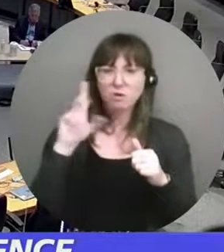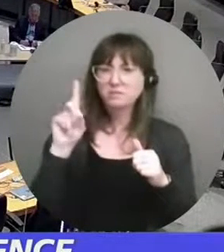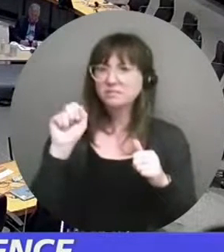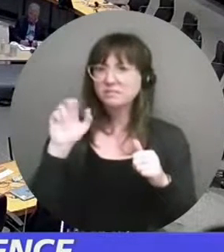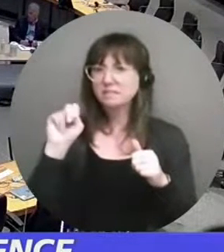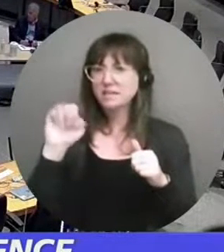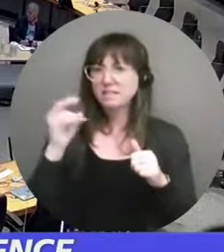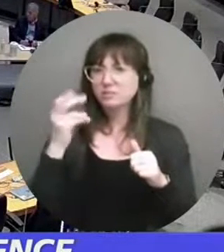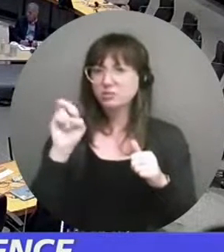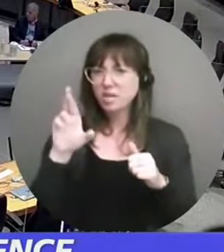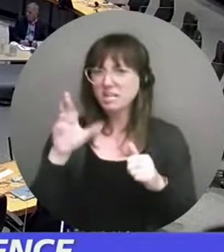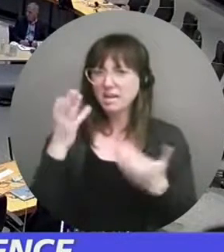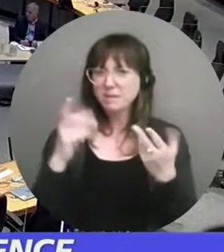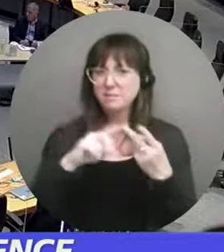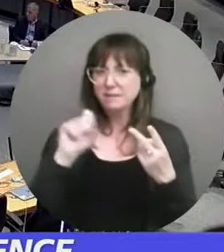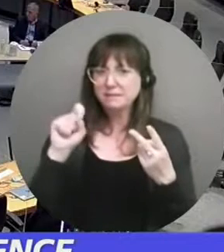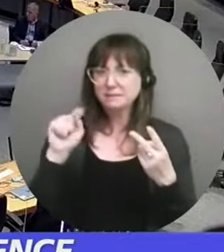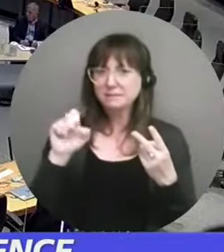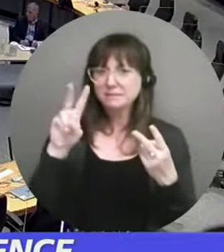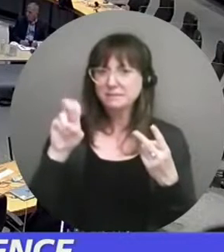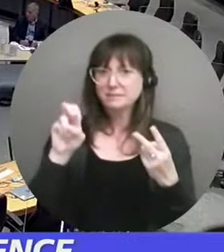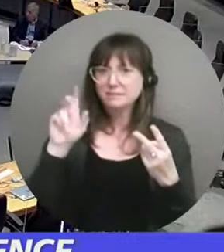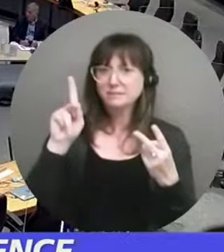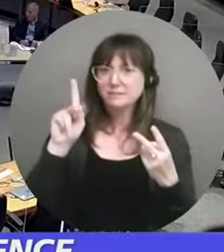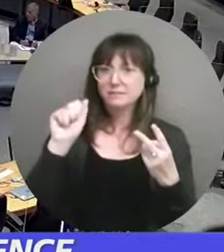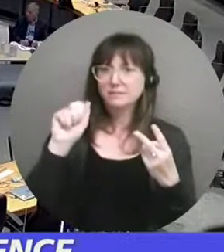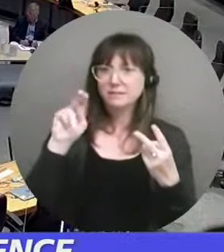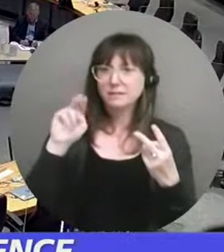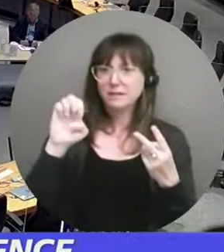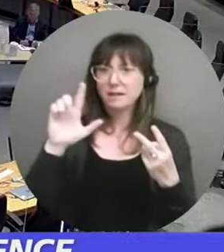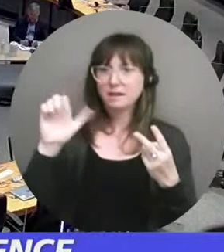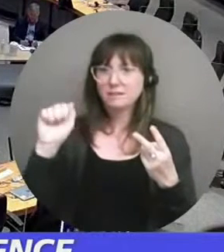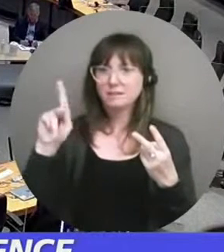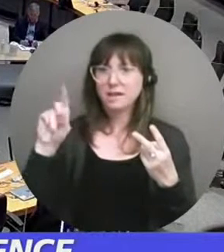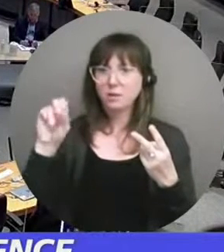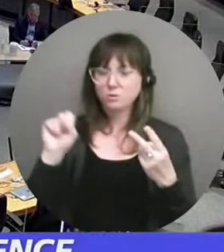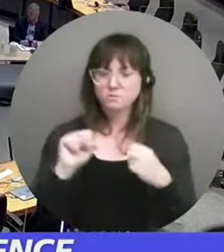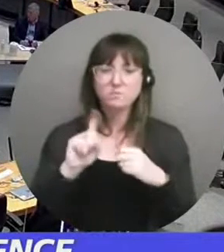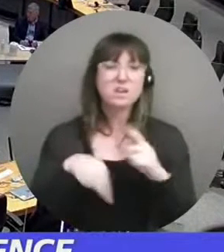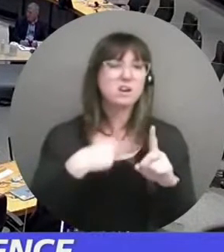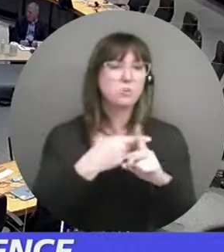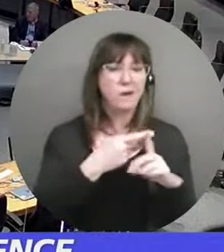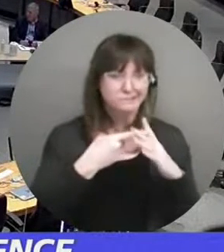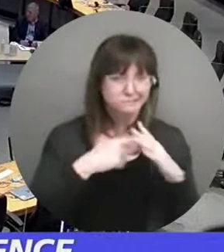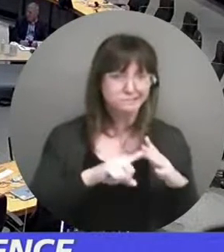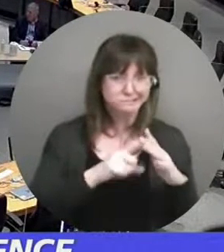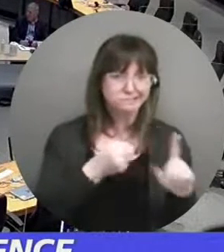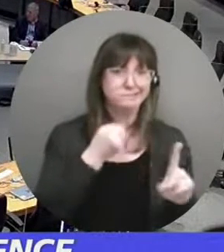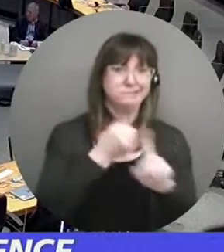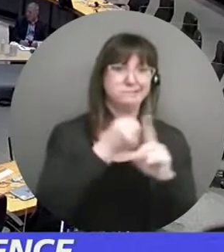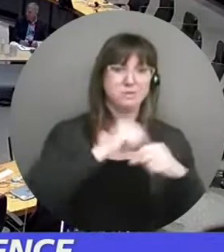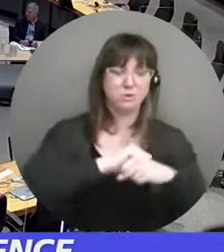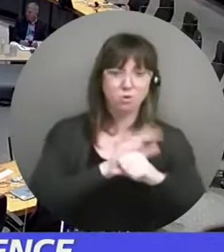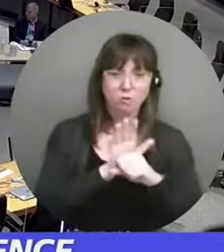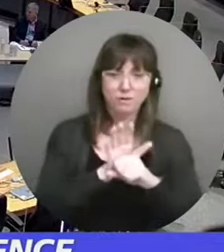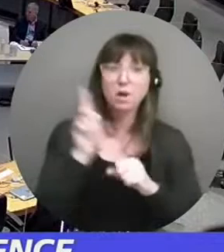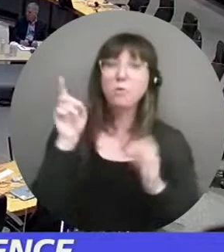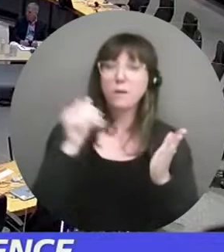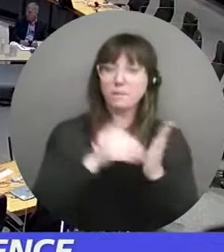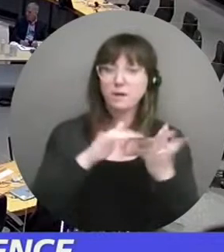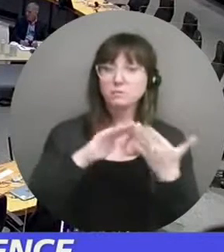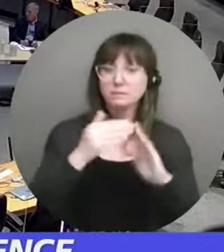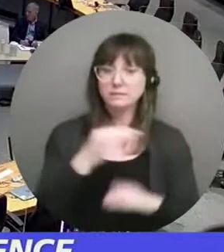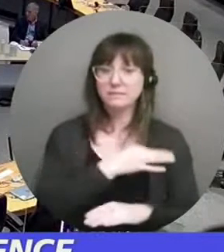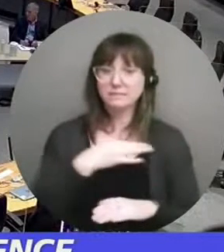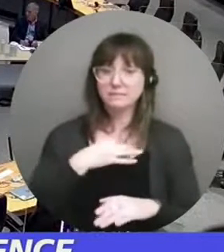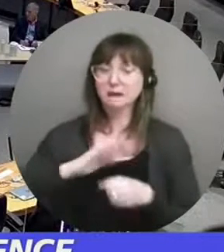Steve Kanalakos. At some point early on in the pandemic, several thousand city employees were laid off. I